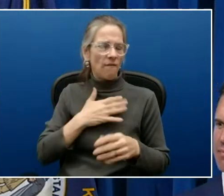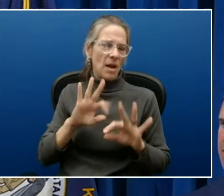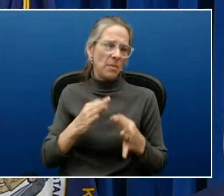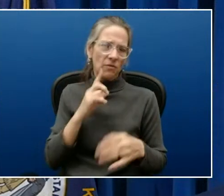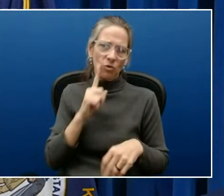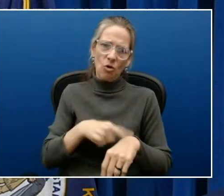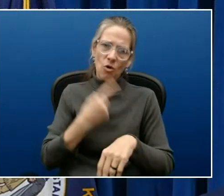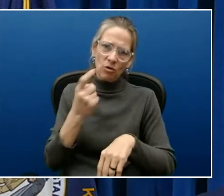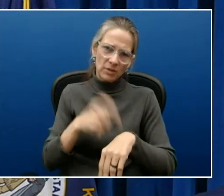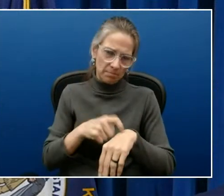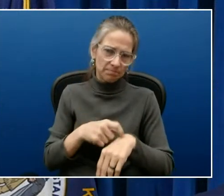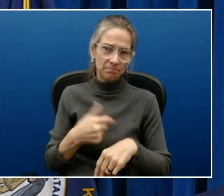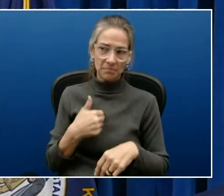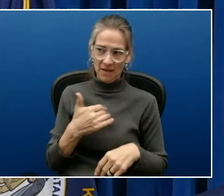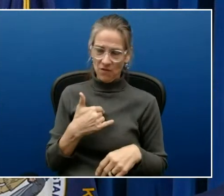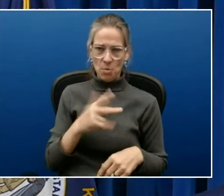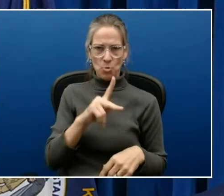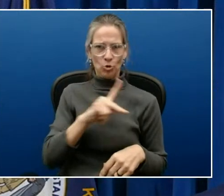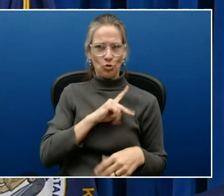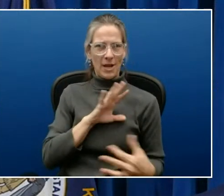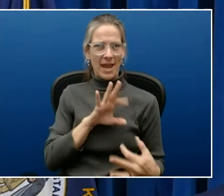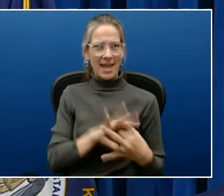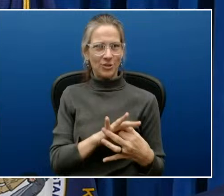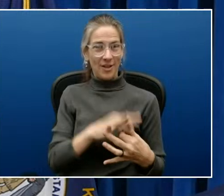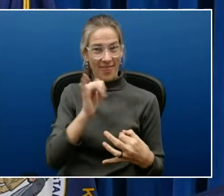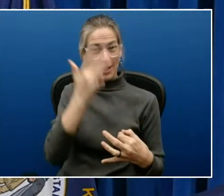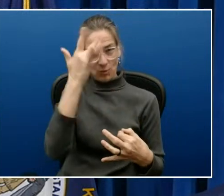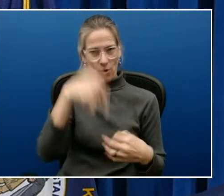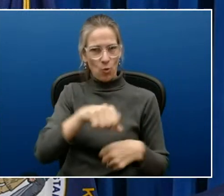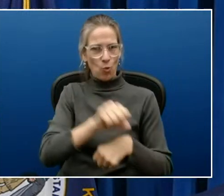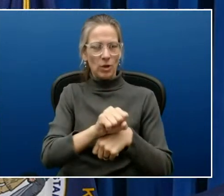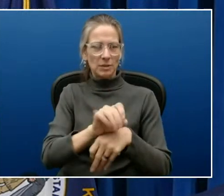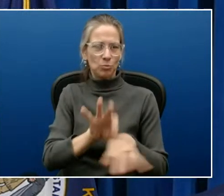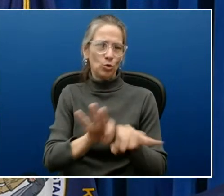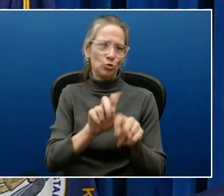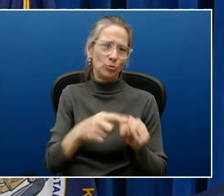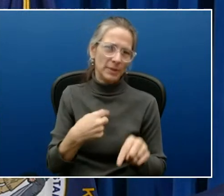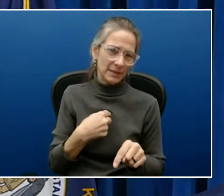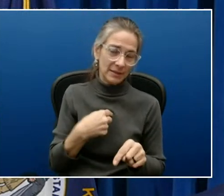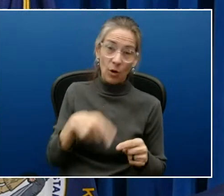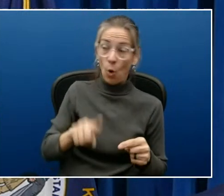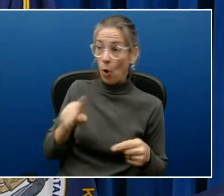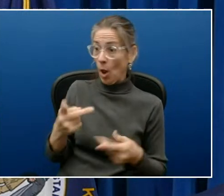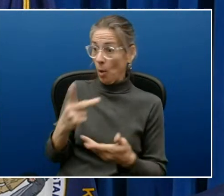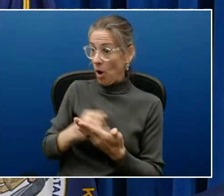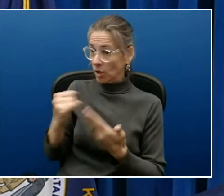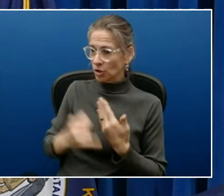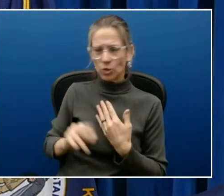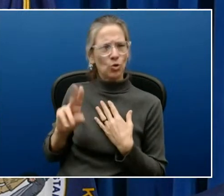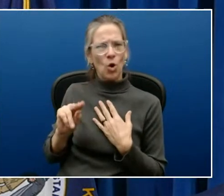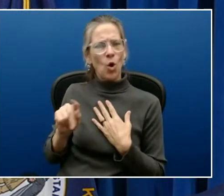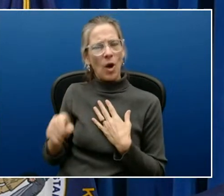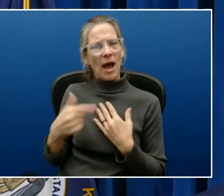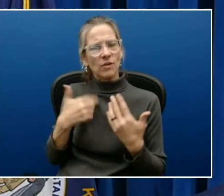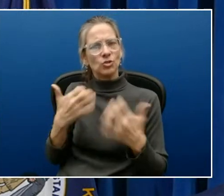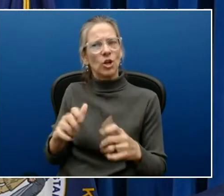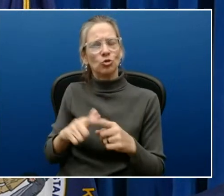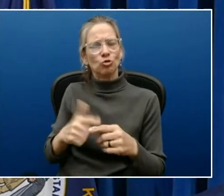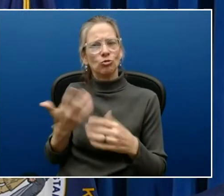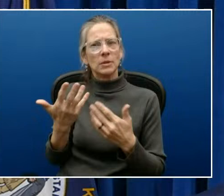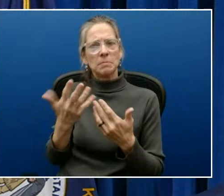personal connection is a big reason why this work matters to me. It's not just a project, it's a chance to build something meaningful in a place we care deeply